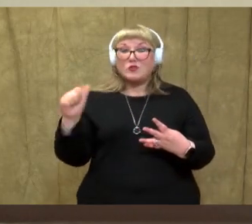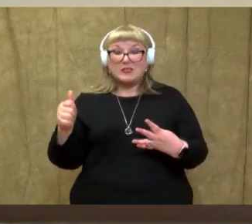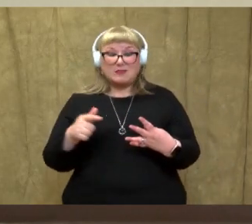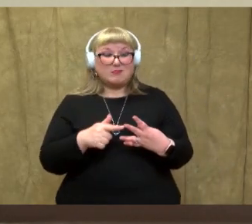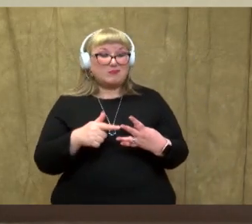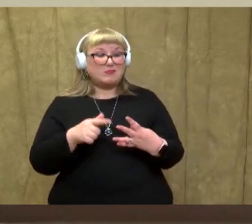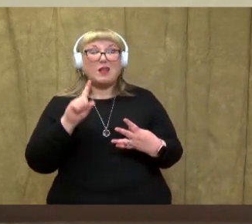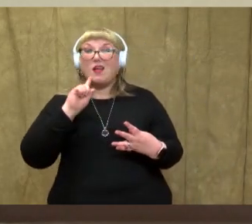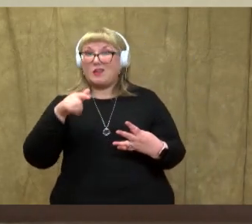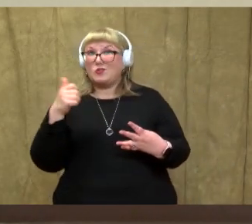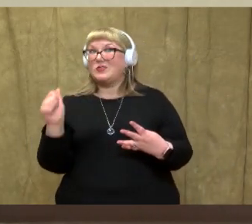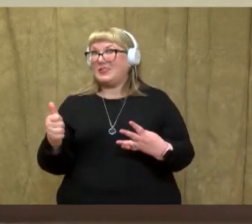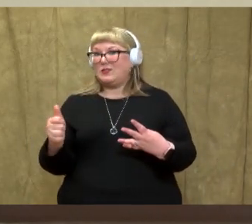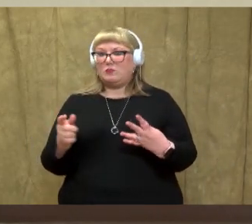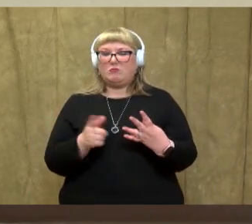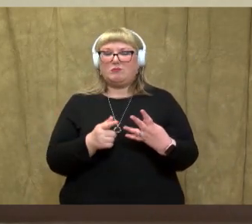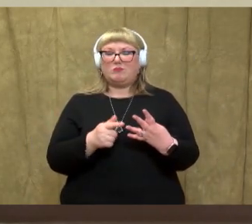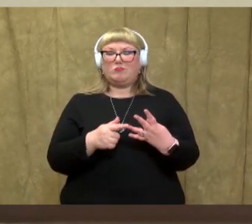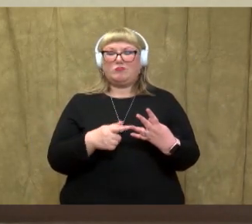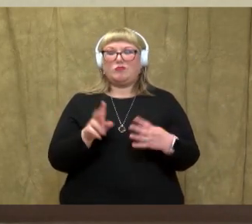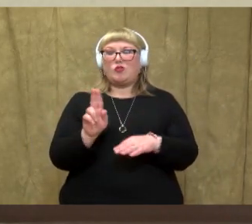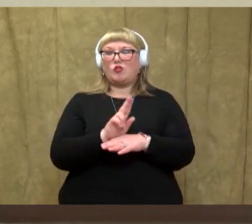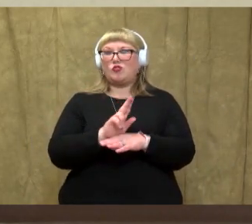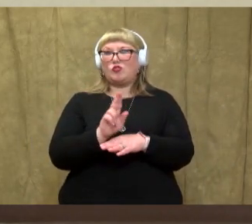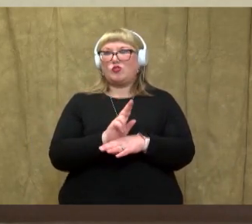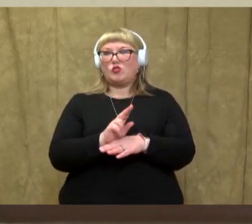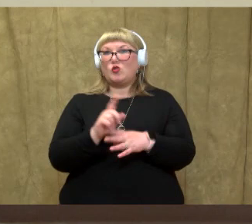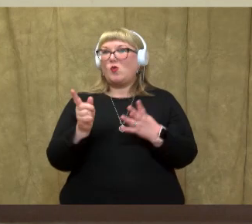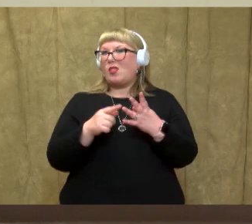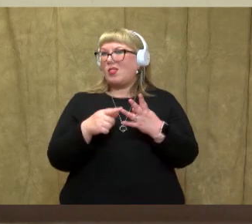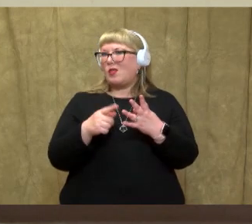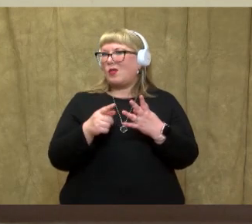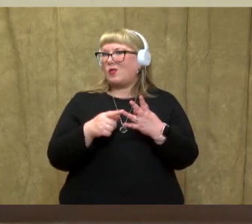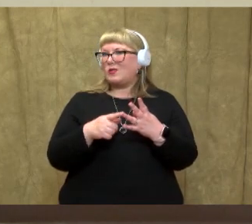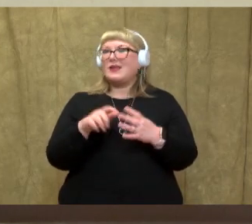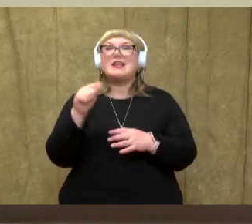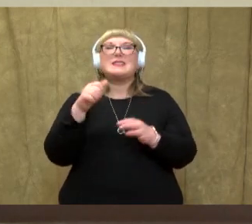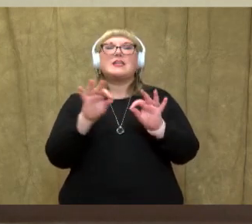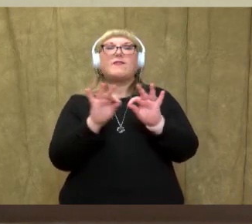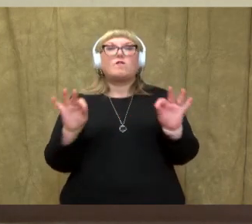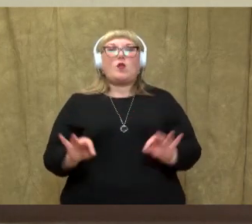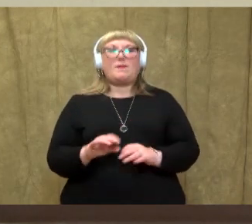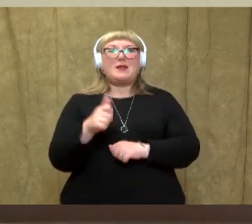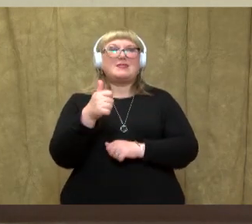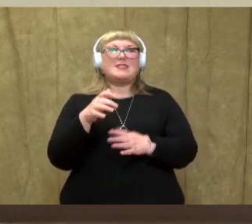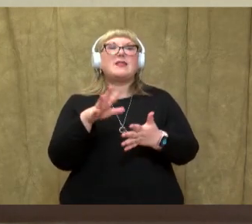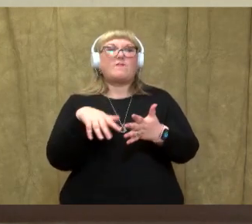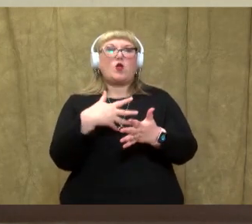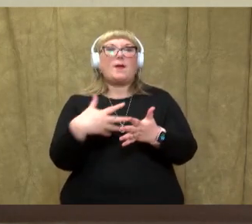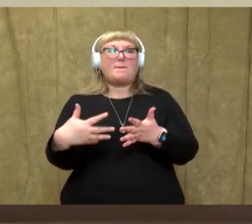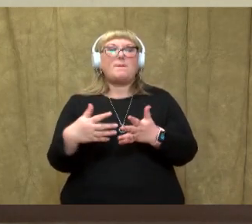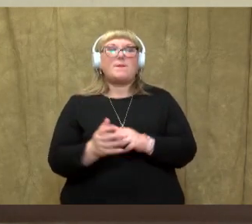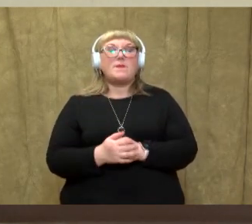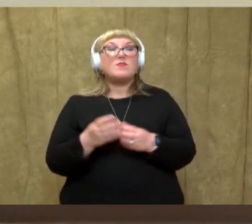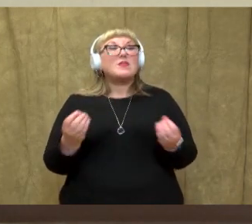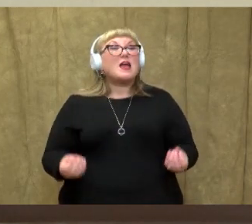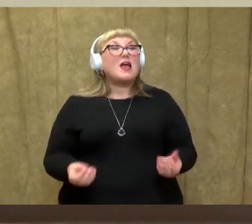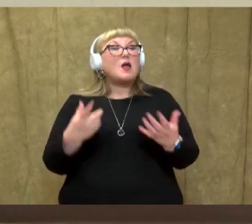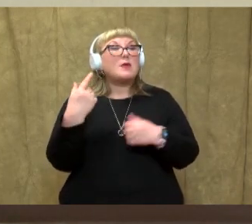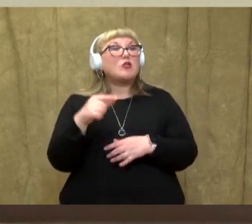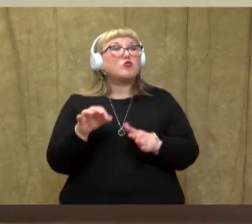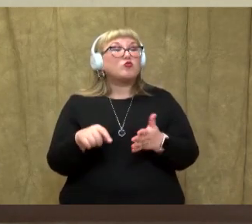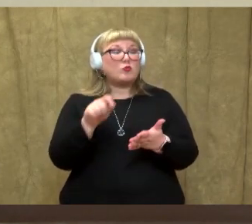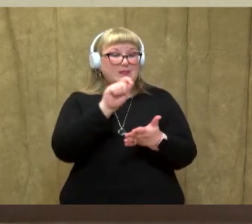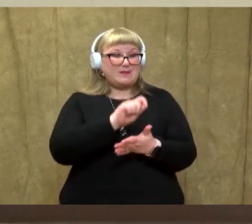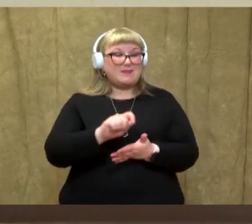time. Now let's solve it using our third strategy, the 10 frame. How many green dots do